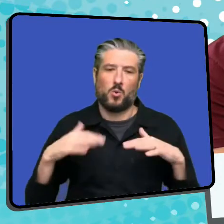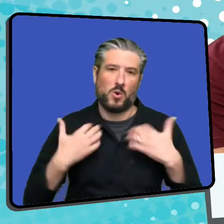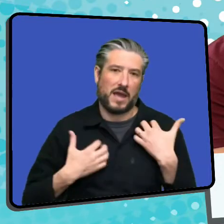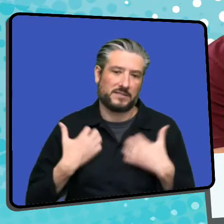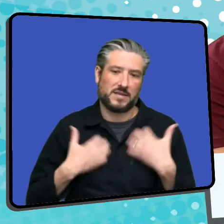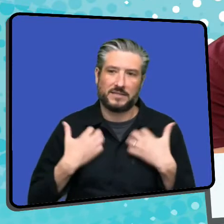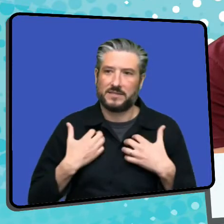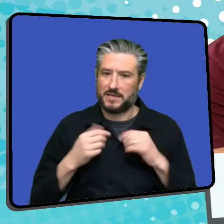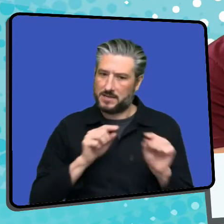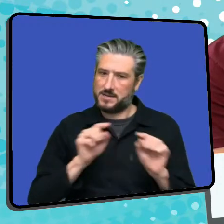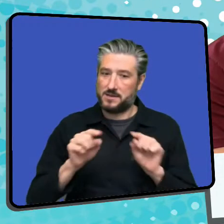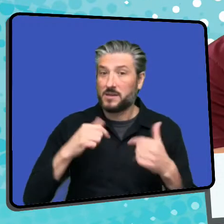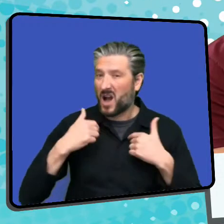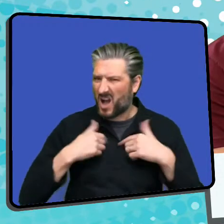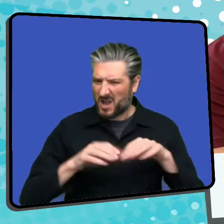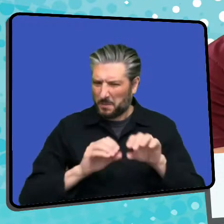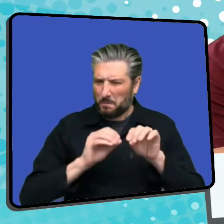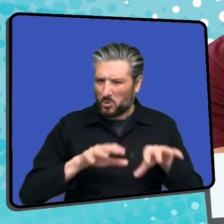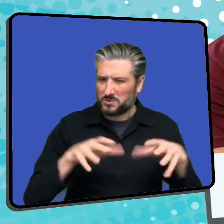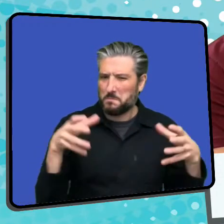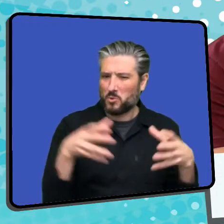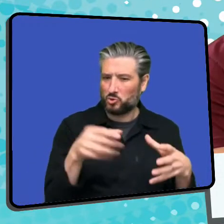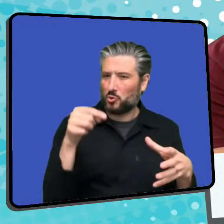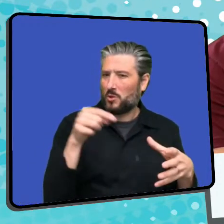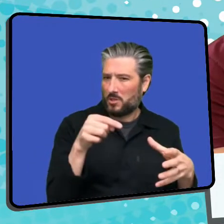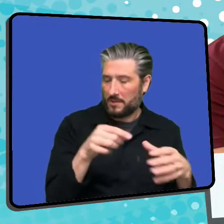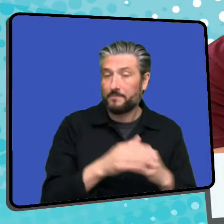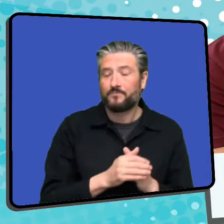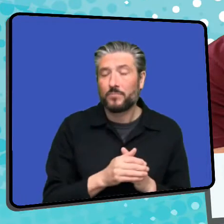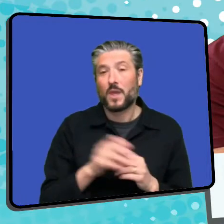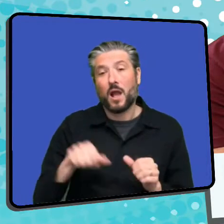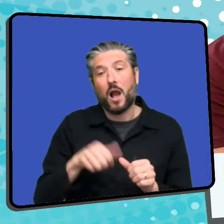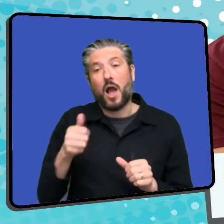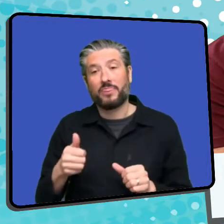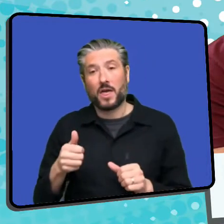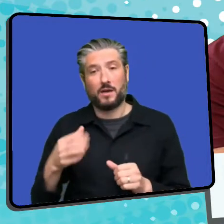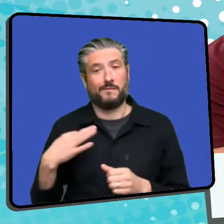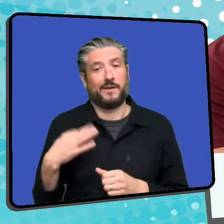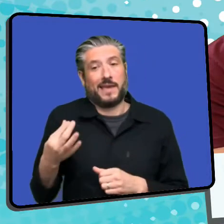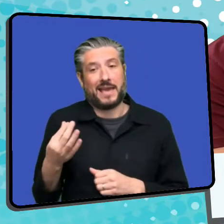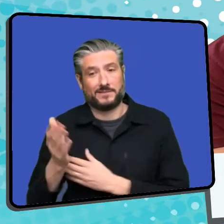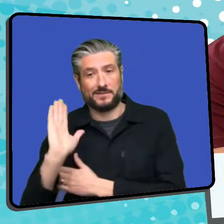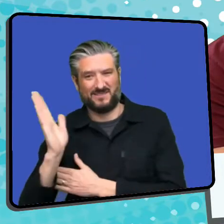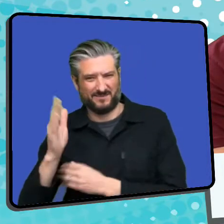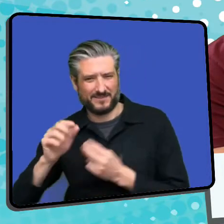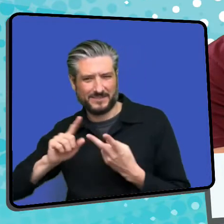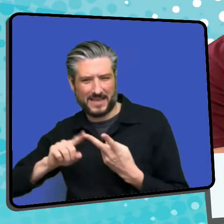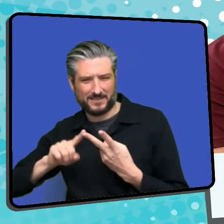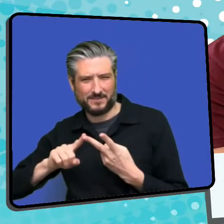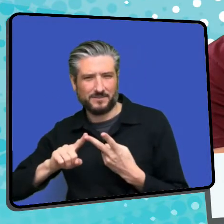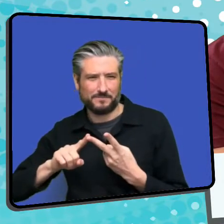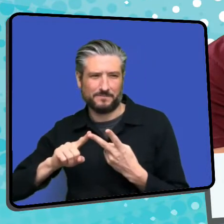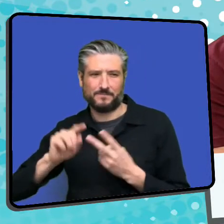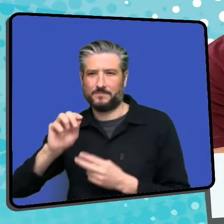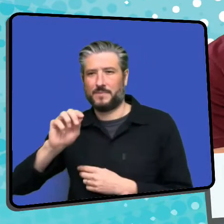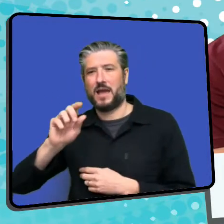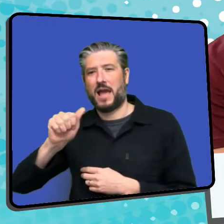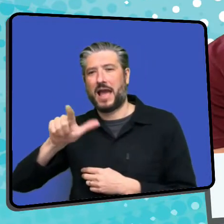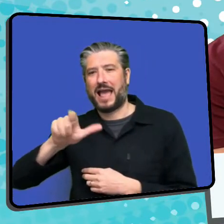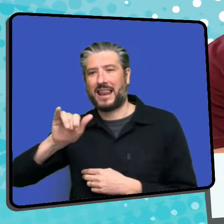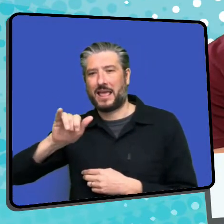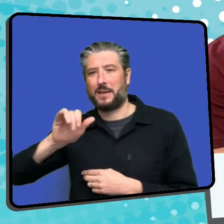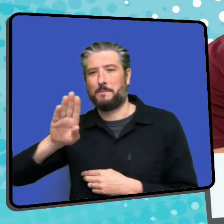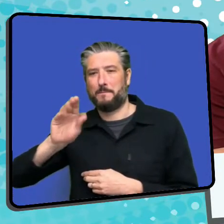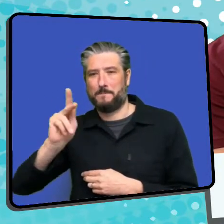that one in there. And then for Alibek's piece, I actually picked out 2. So we've got use automated machine learning in